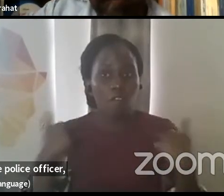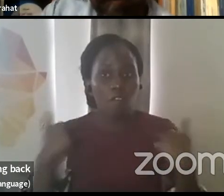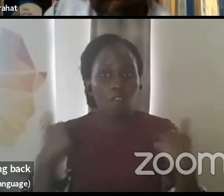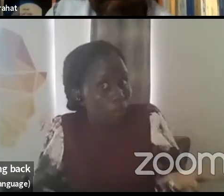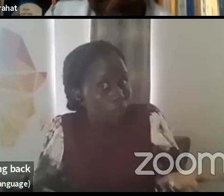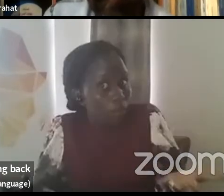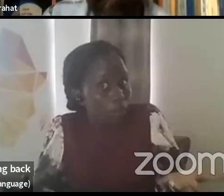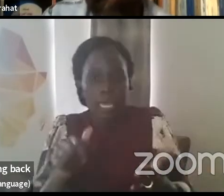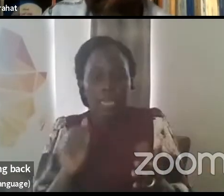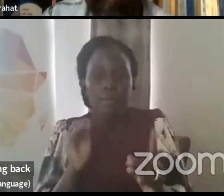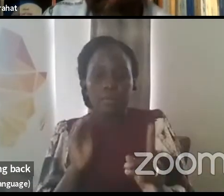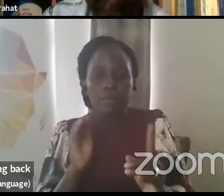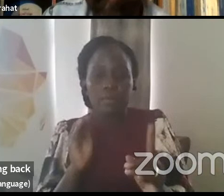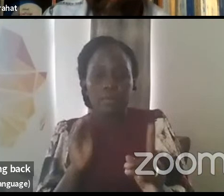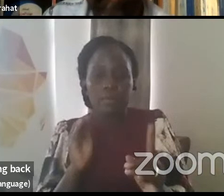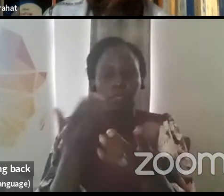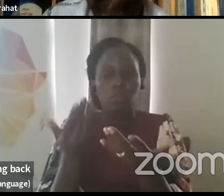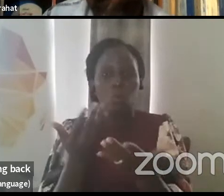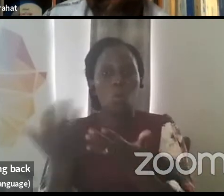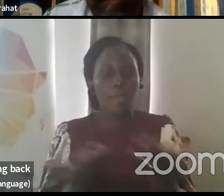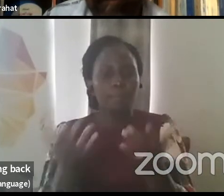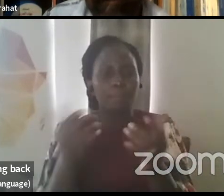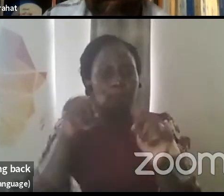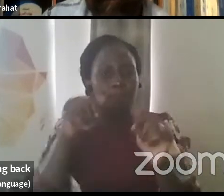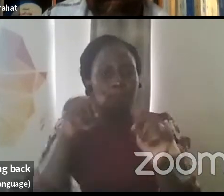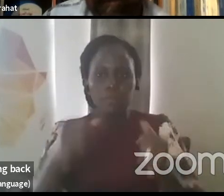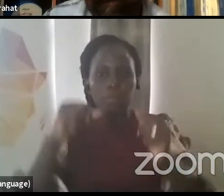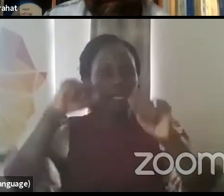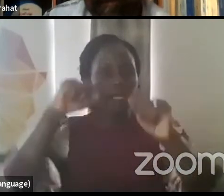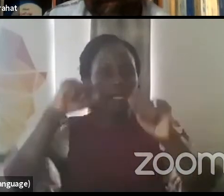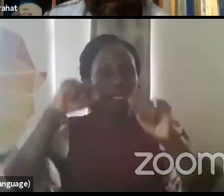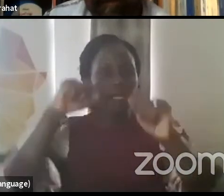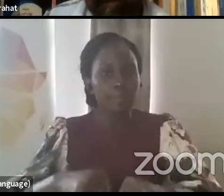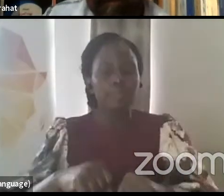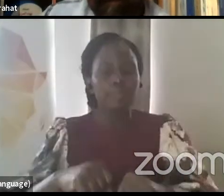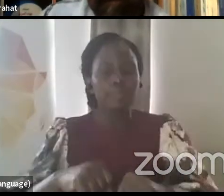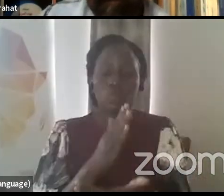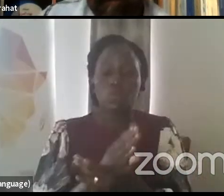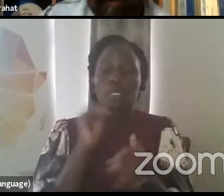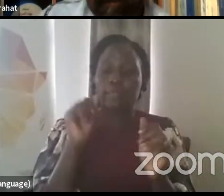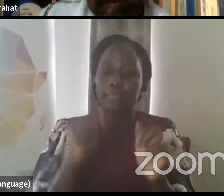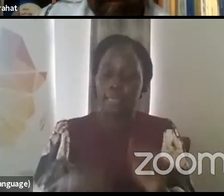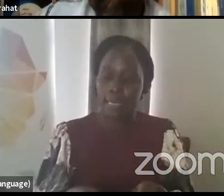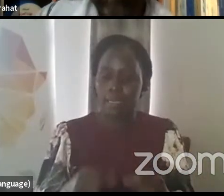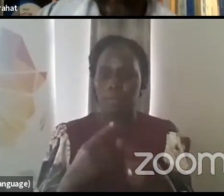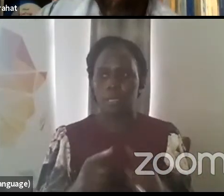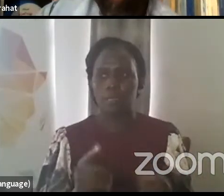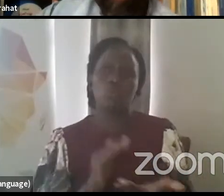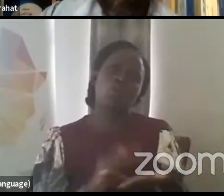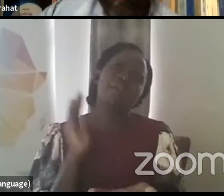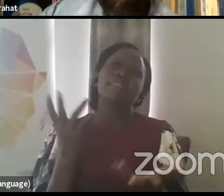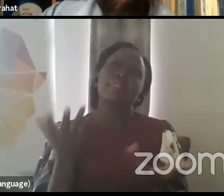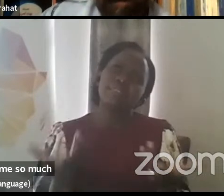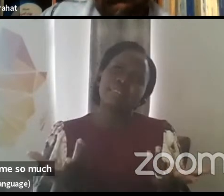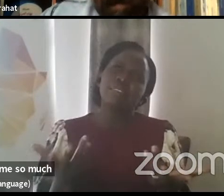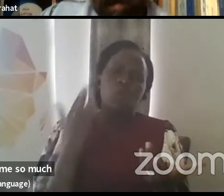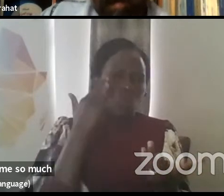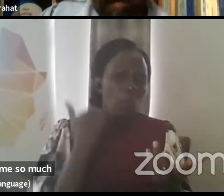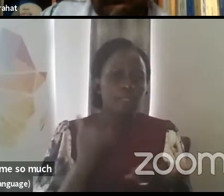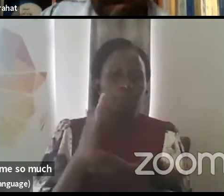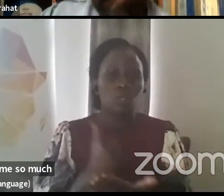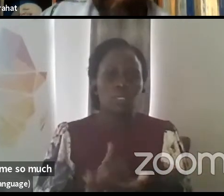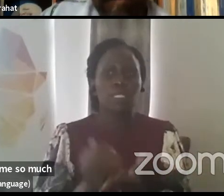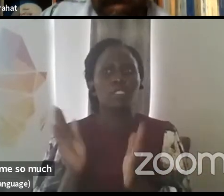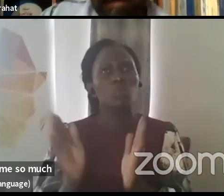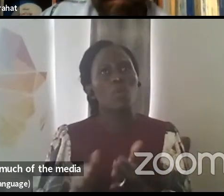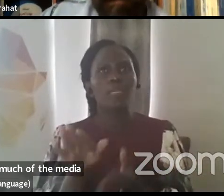they end up, they can't actually, their cases won't be so much on the media, etc., because it's in a small town and